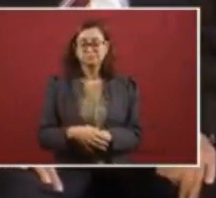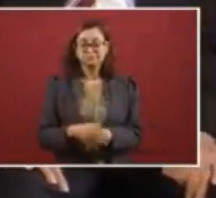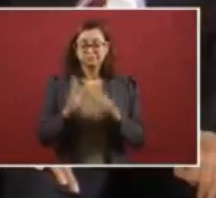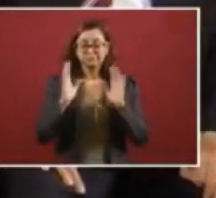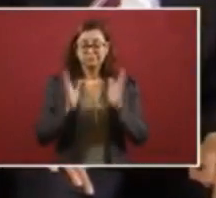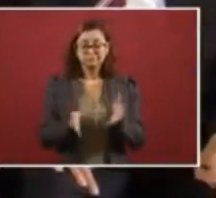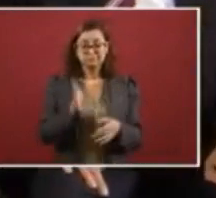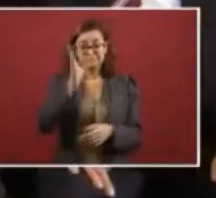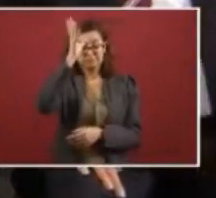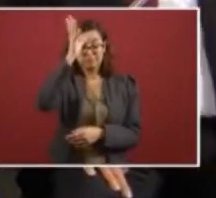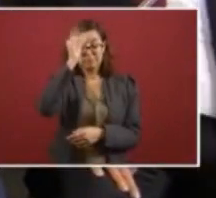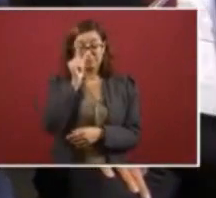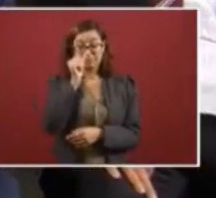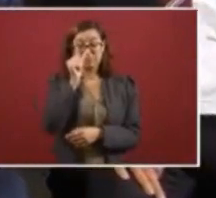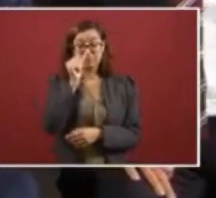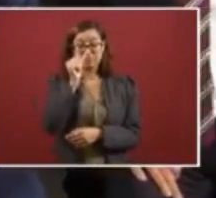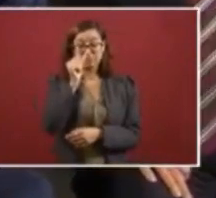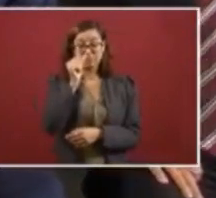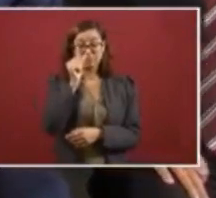that with this agreement,